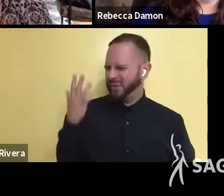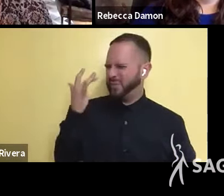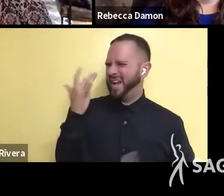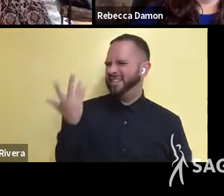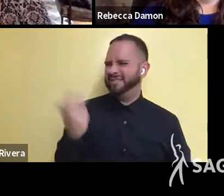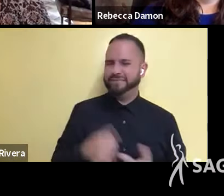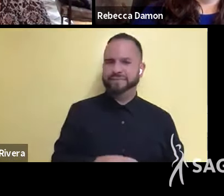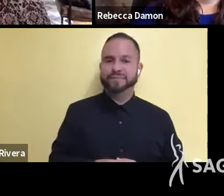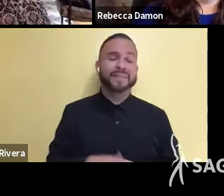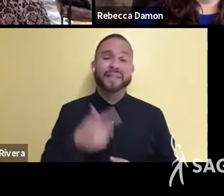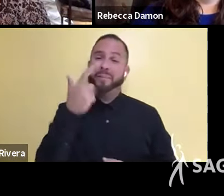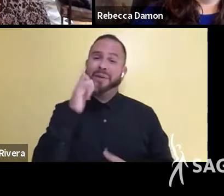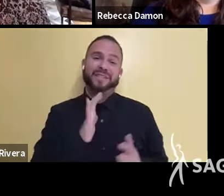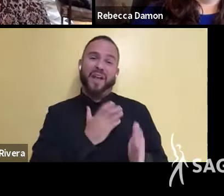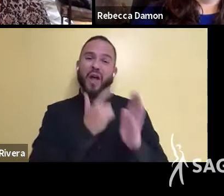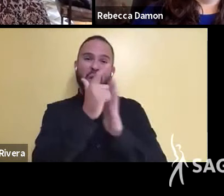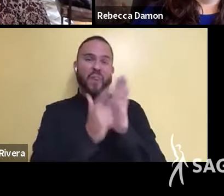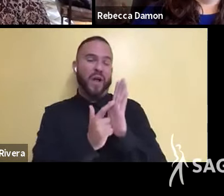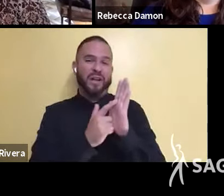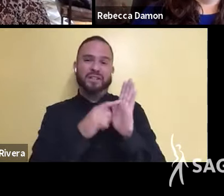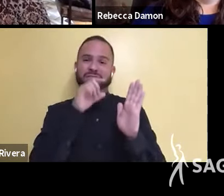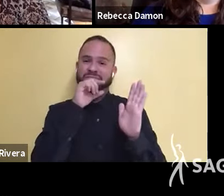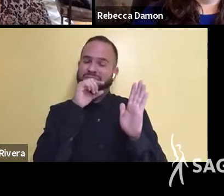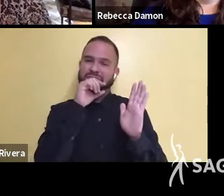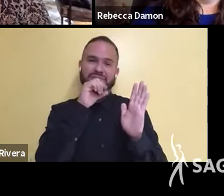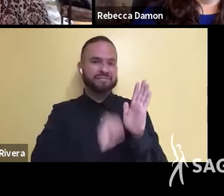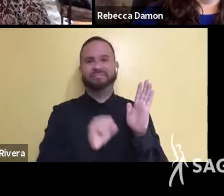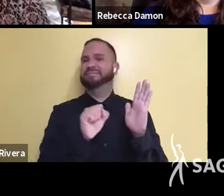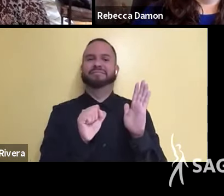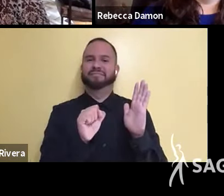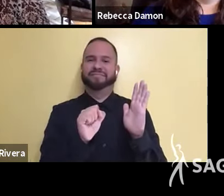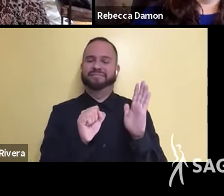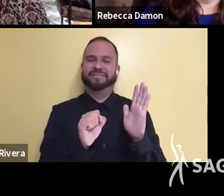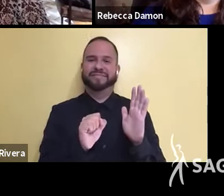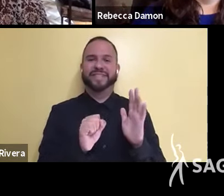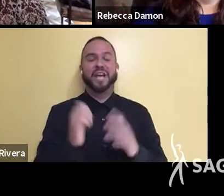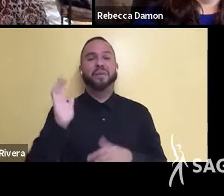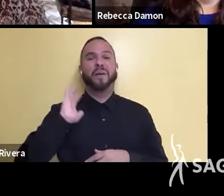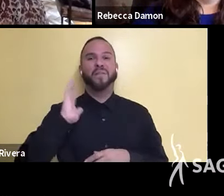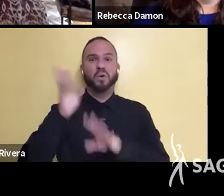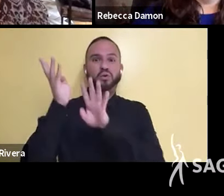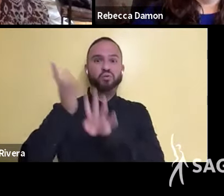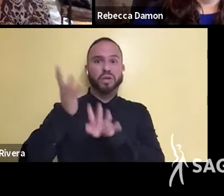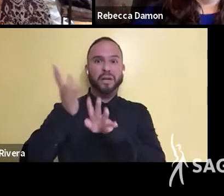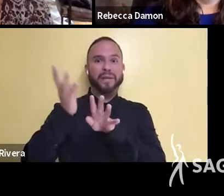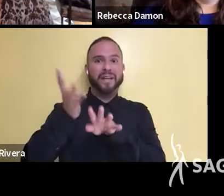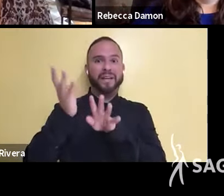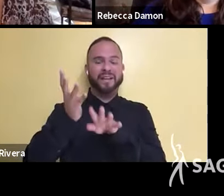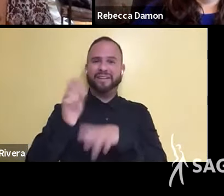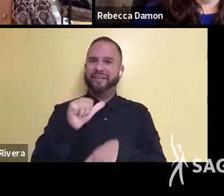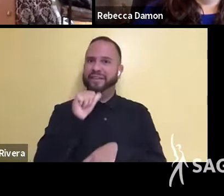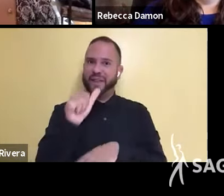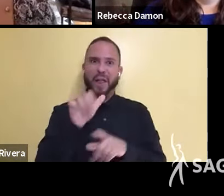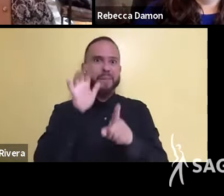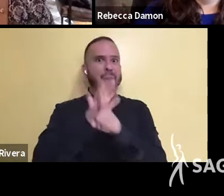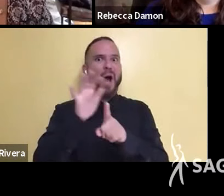we have ancient laws. Streaming was not as popular as it is now. I mean, nobody could have dreamed we'd be